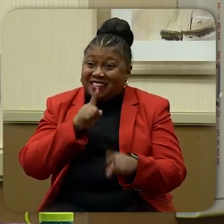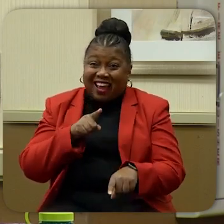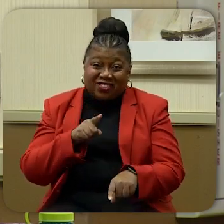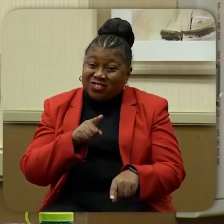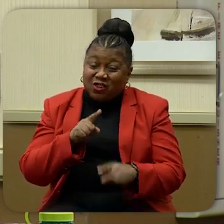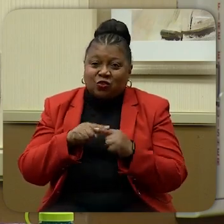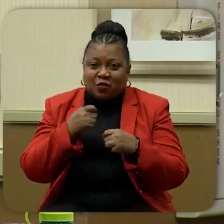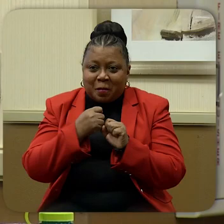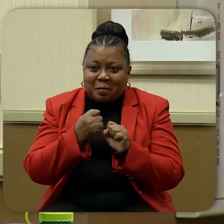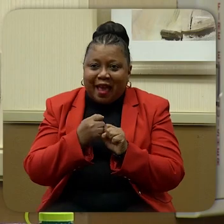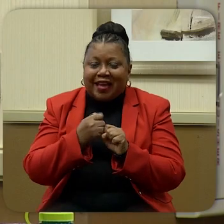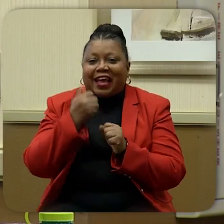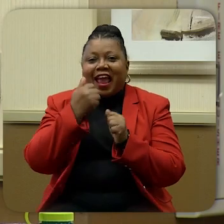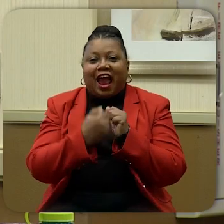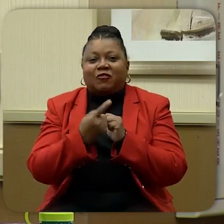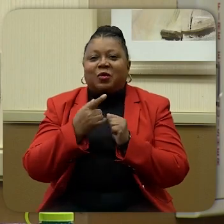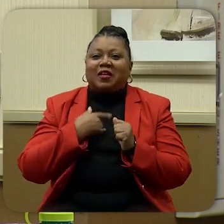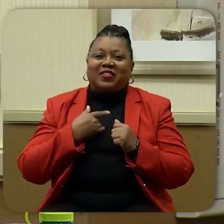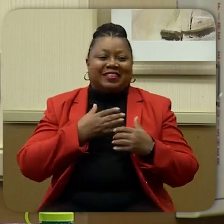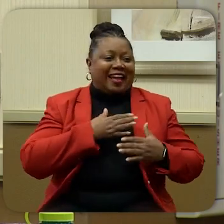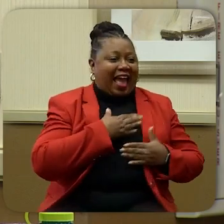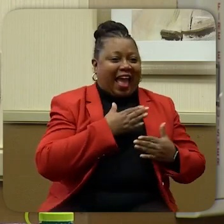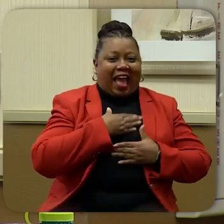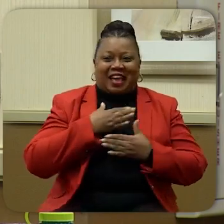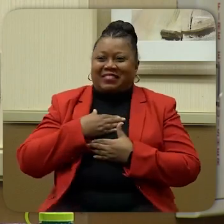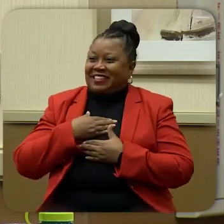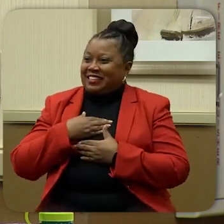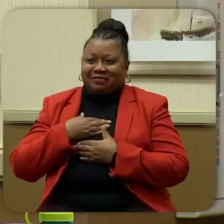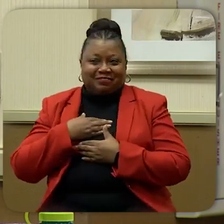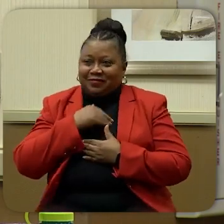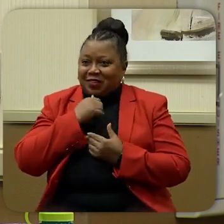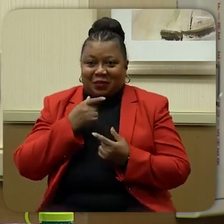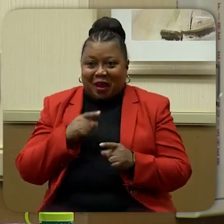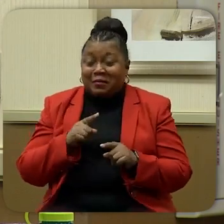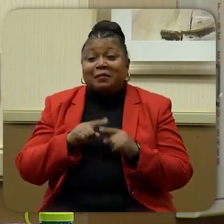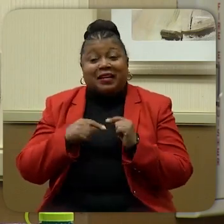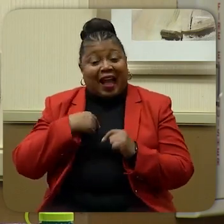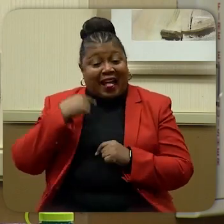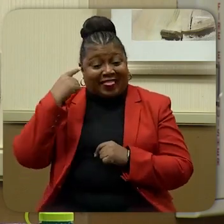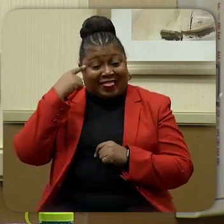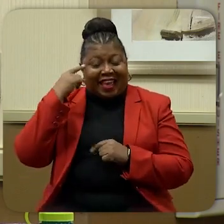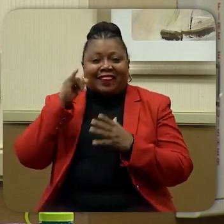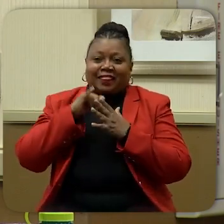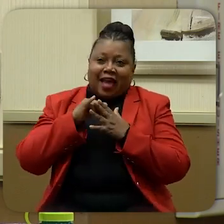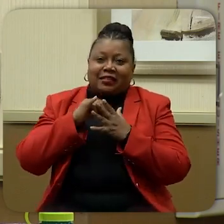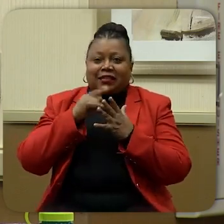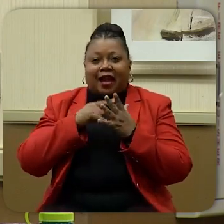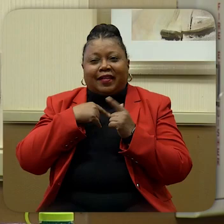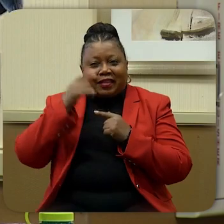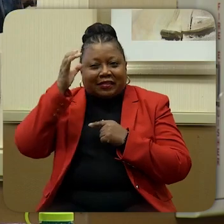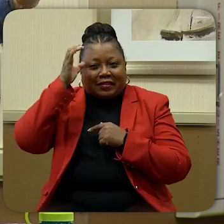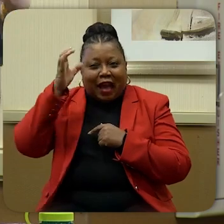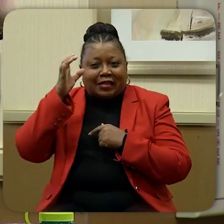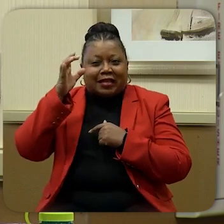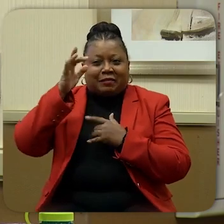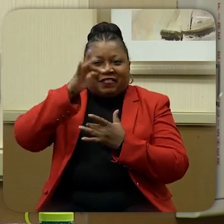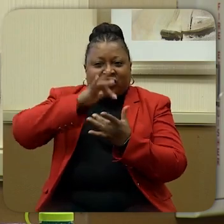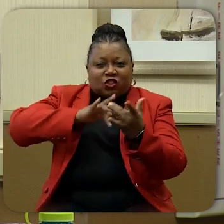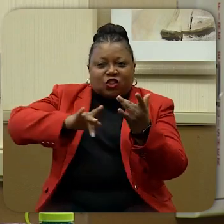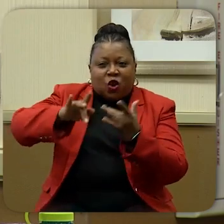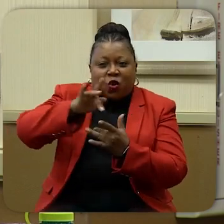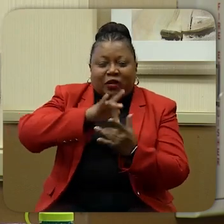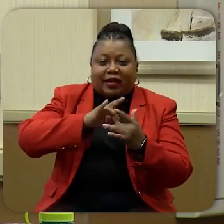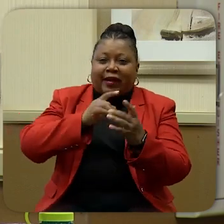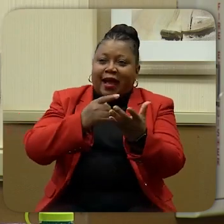answer to make everybody feel good about that. But I think that's kind of this concept of a journey.